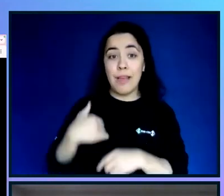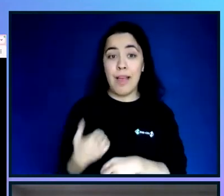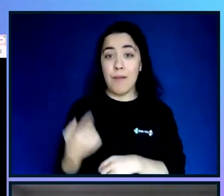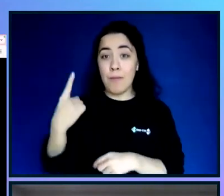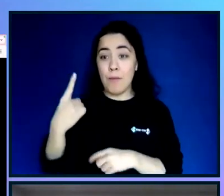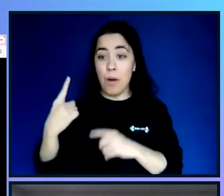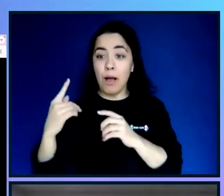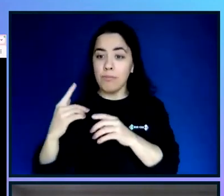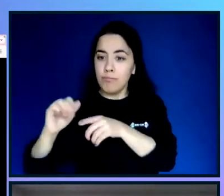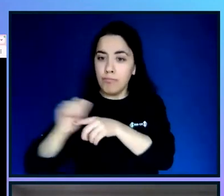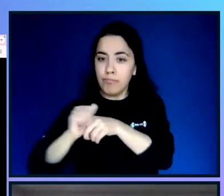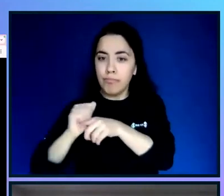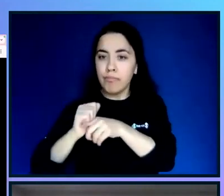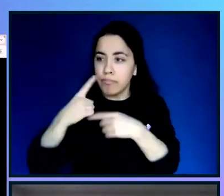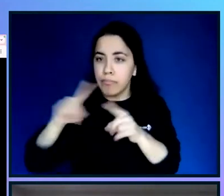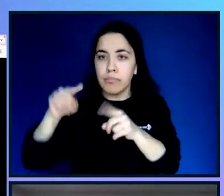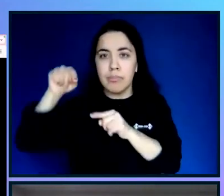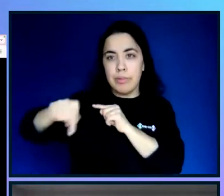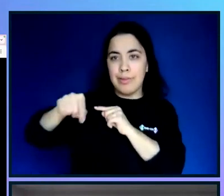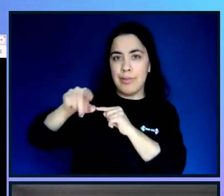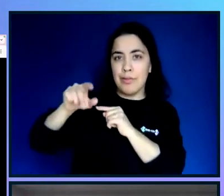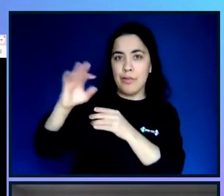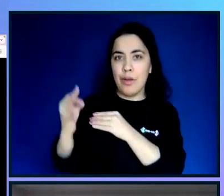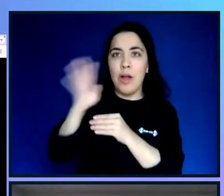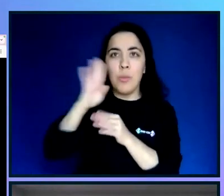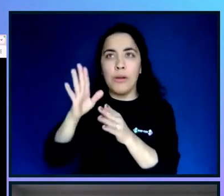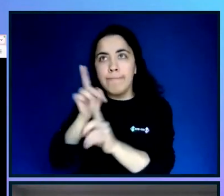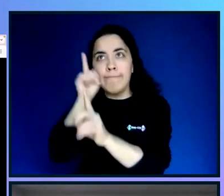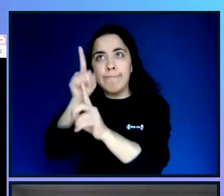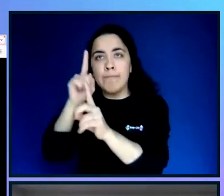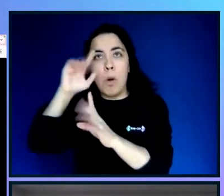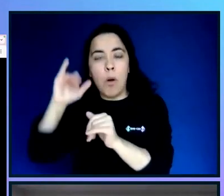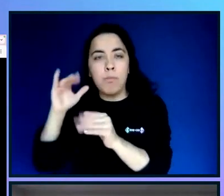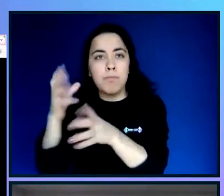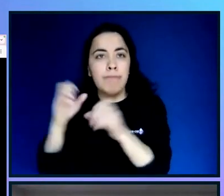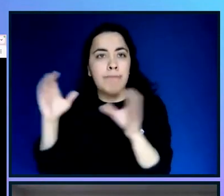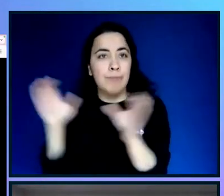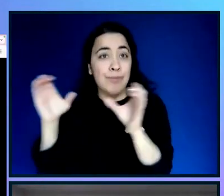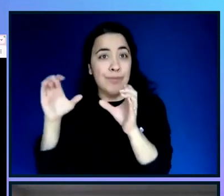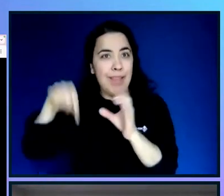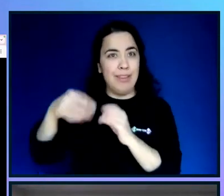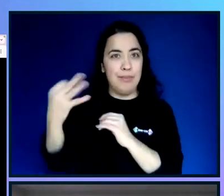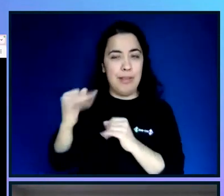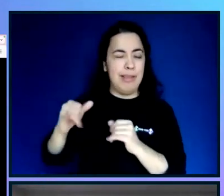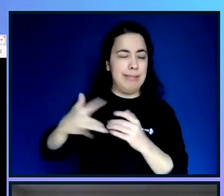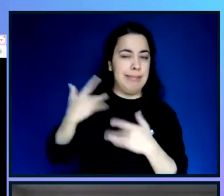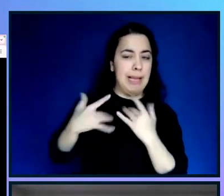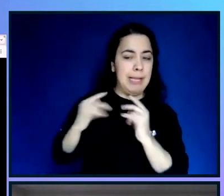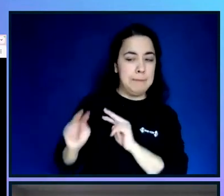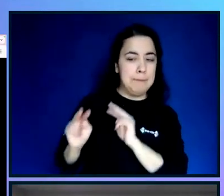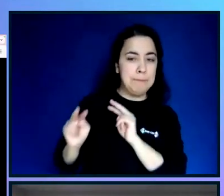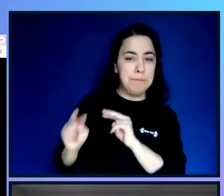so inspiring to see how motivated people can be about accessibility when you give them somewhere to start.